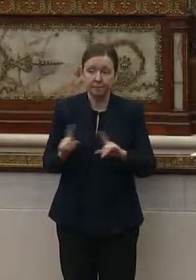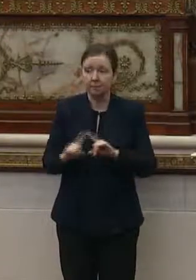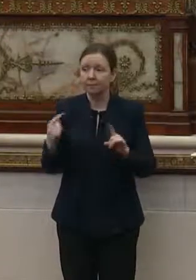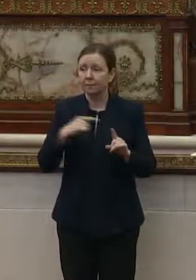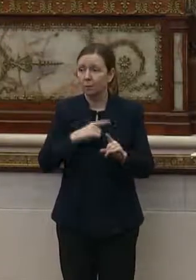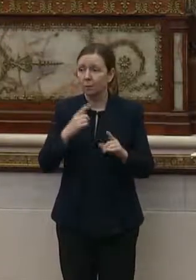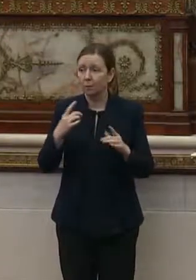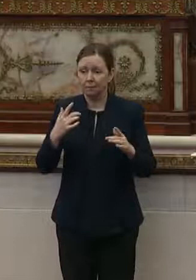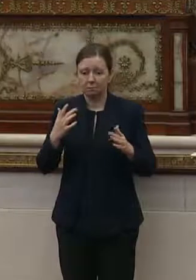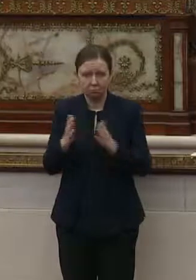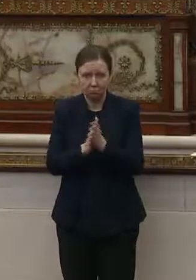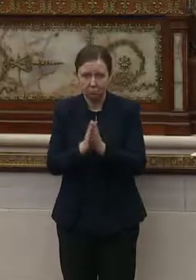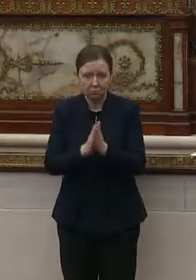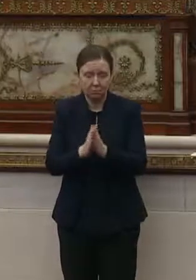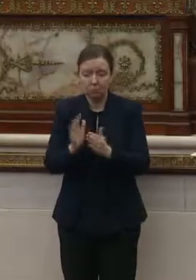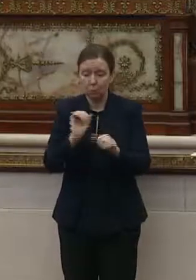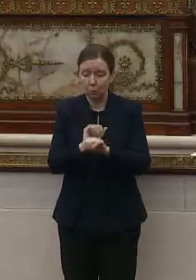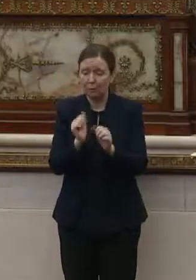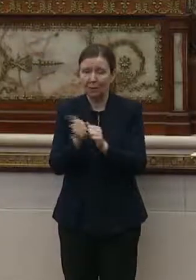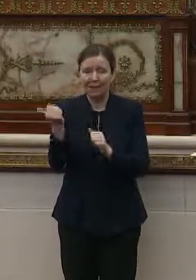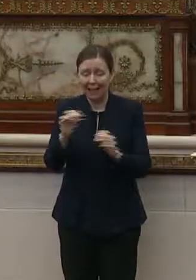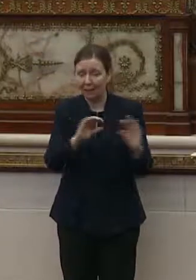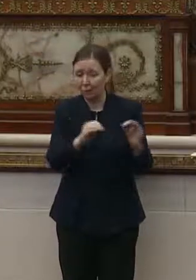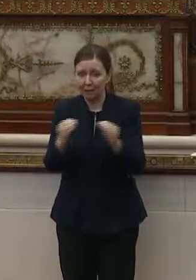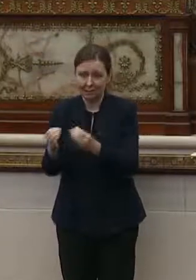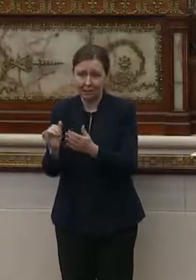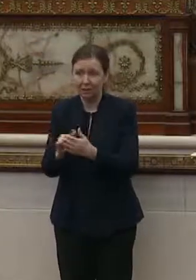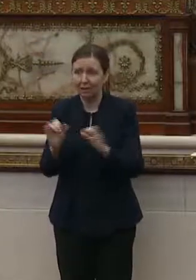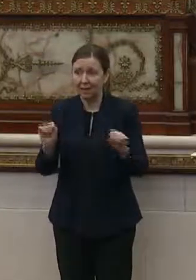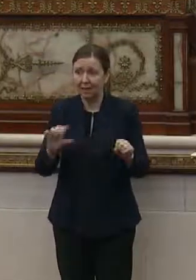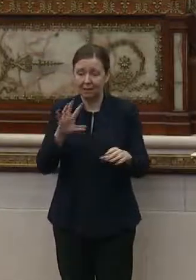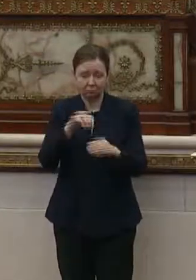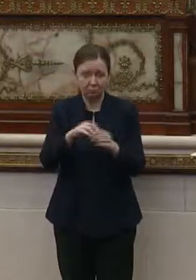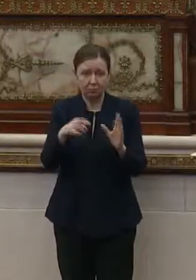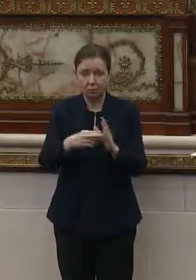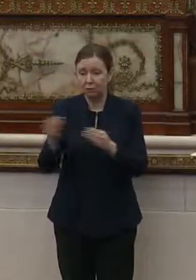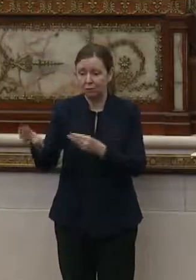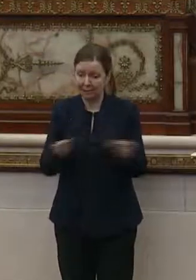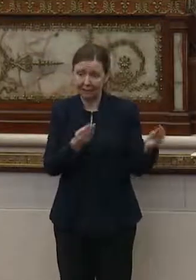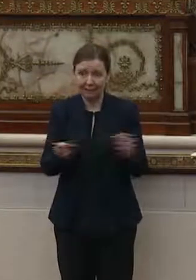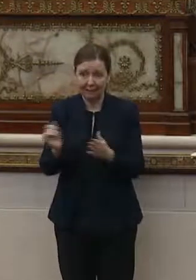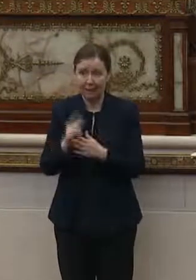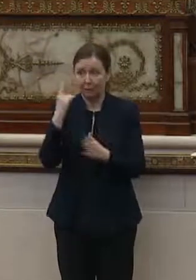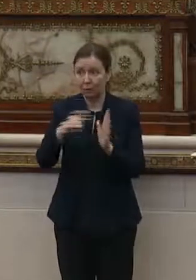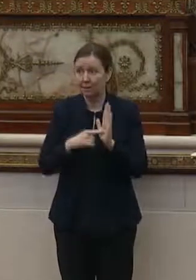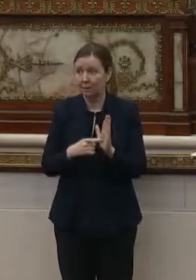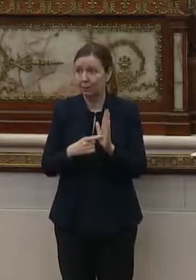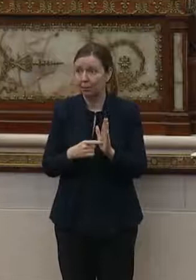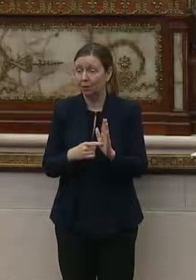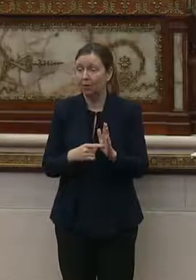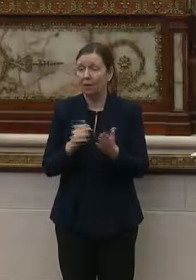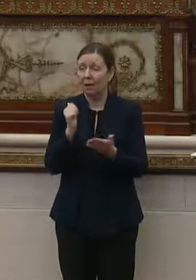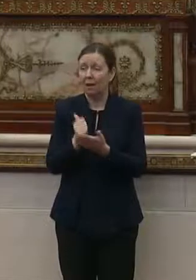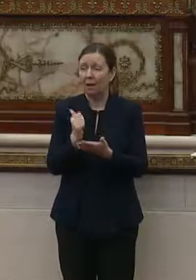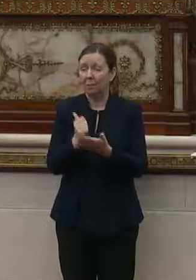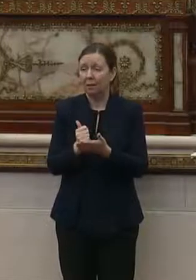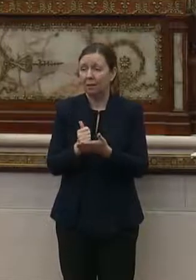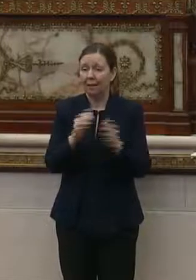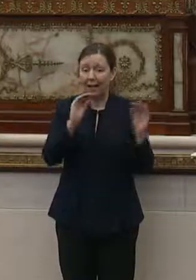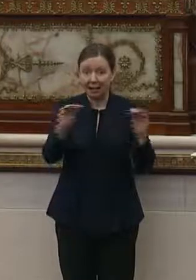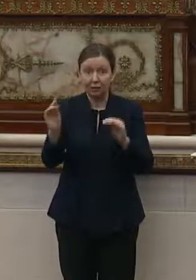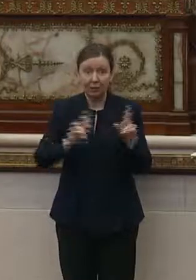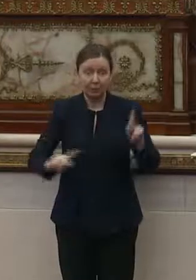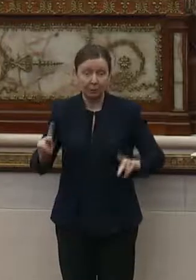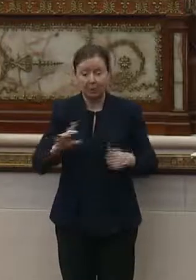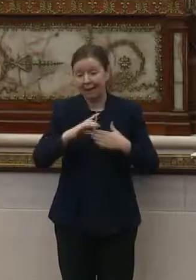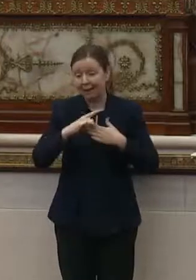certainly enthusiastic to work with any organization that can play other roles to facilitate this. For example, helping educate people or